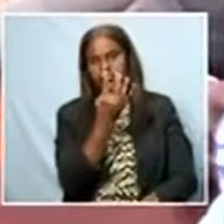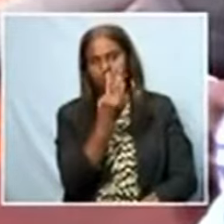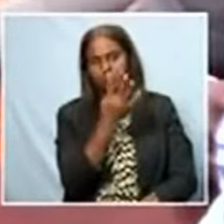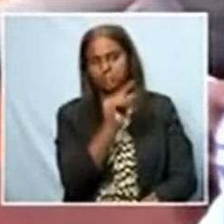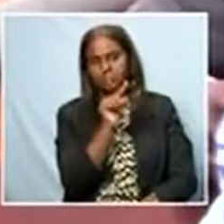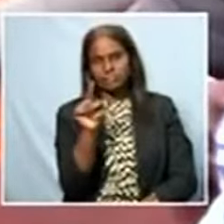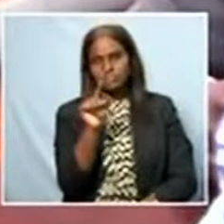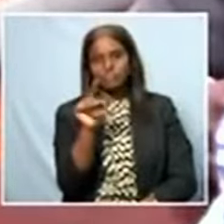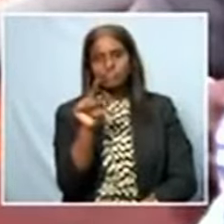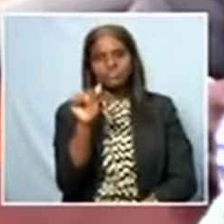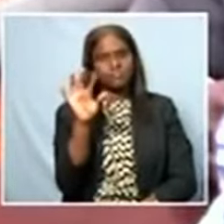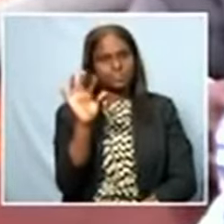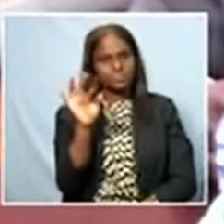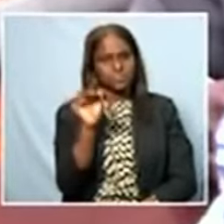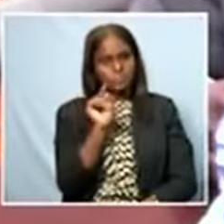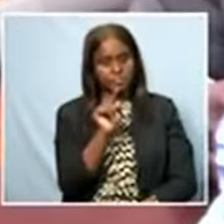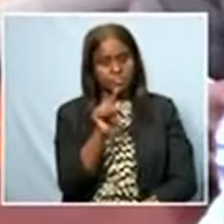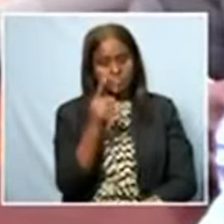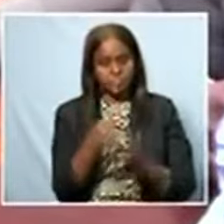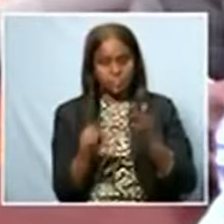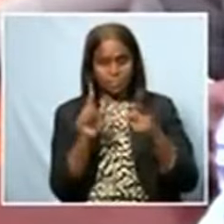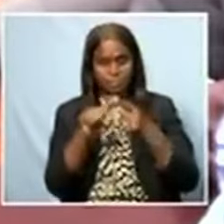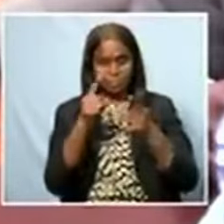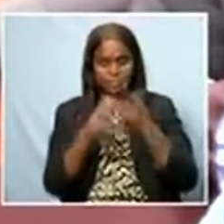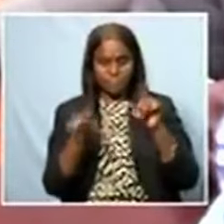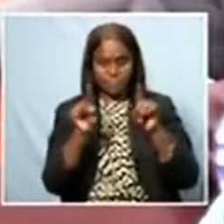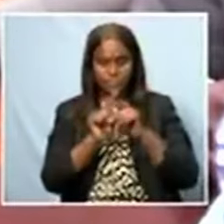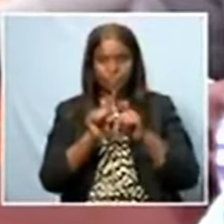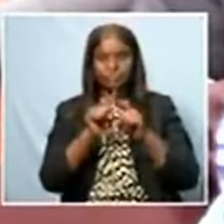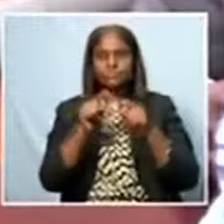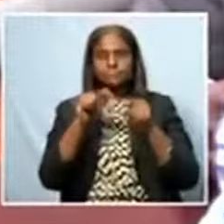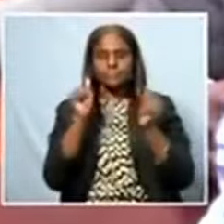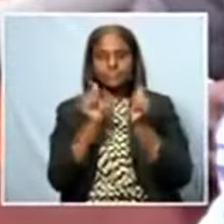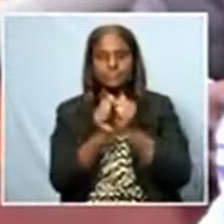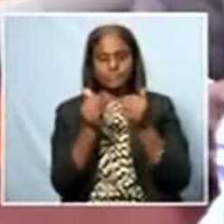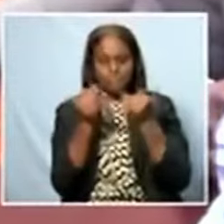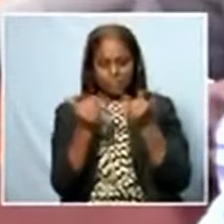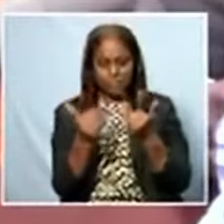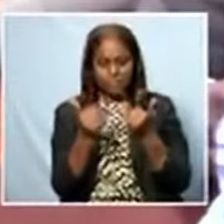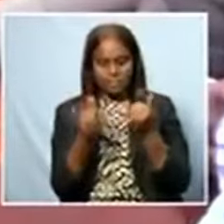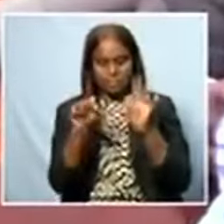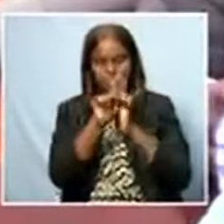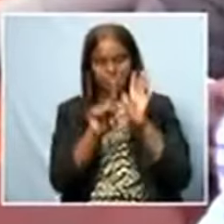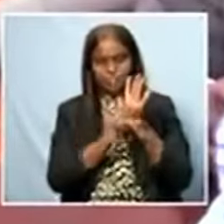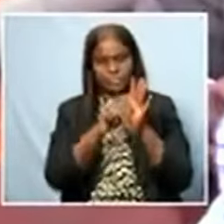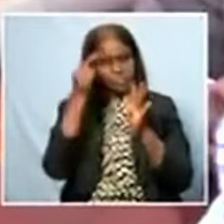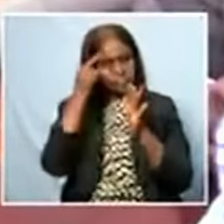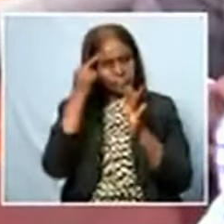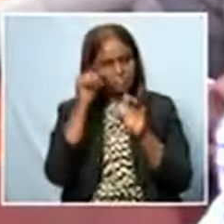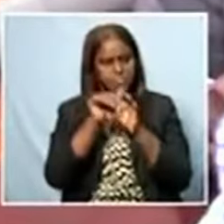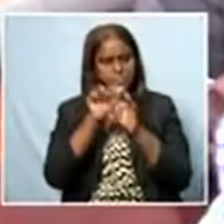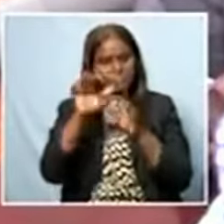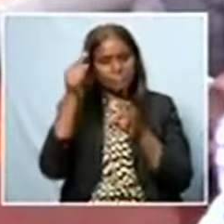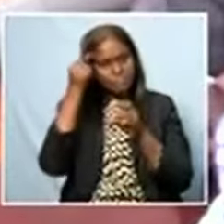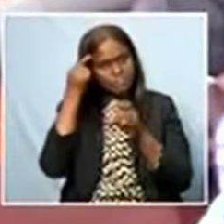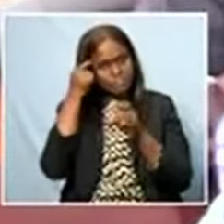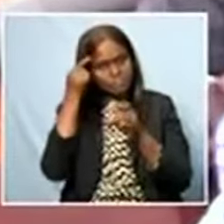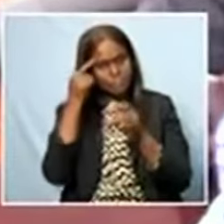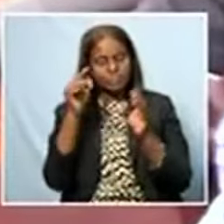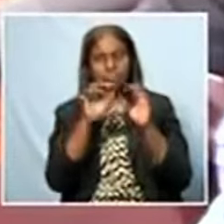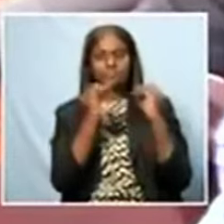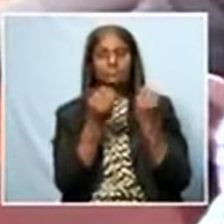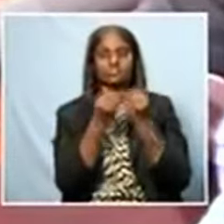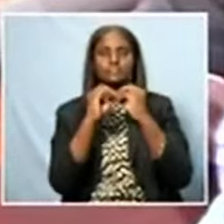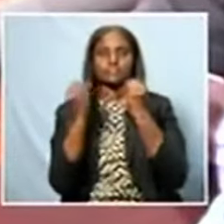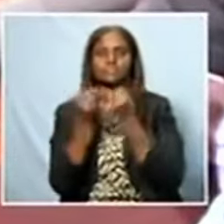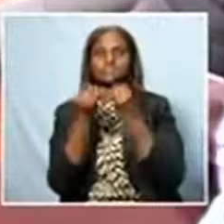to 9. This is to comply with the current government policy on the government body's